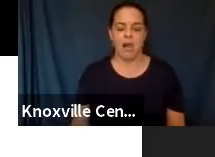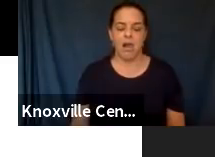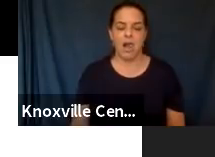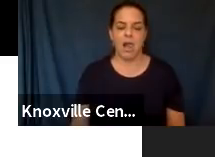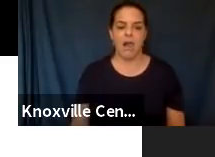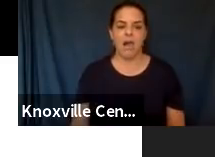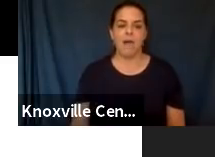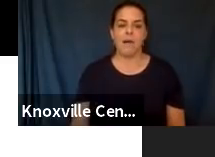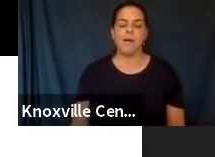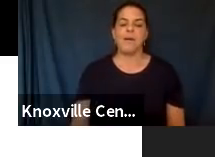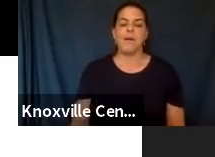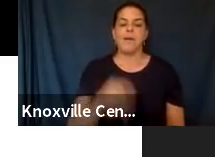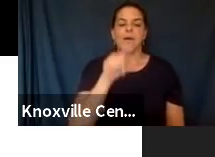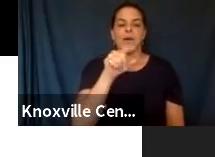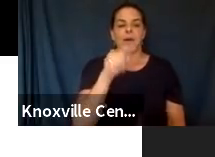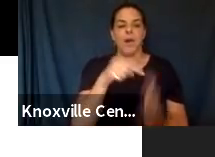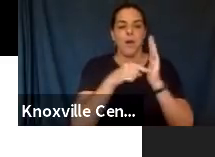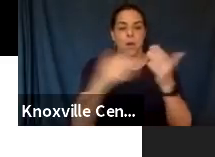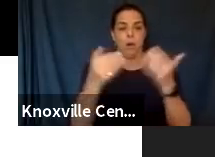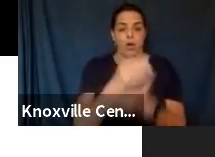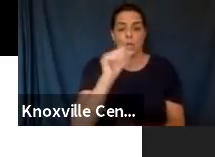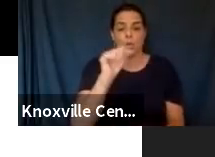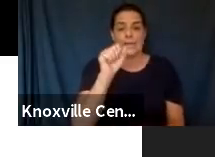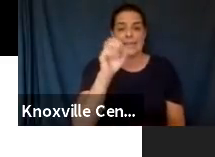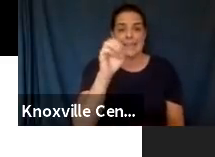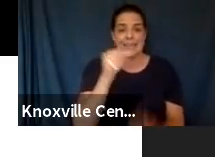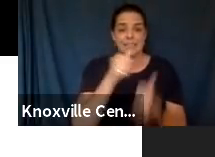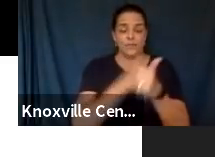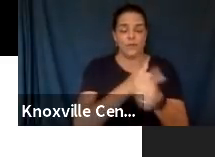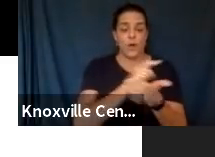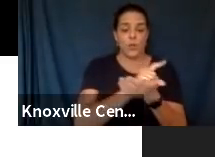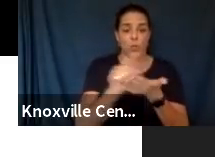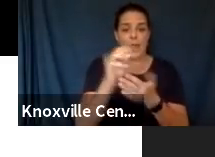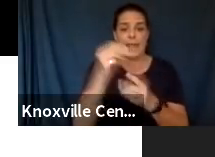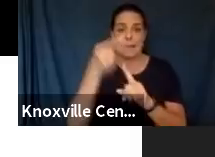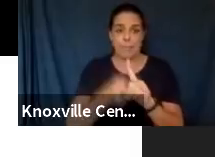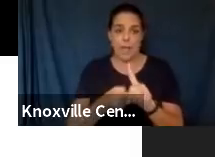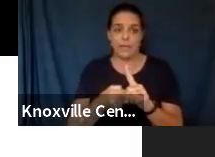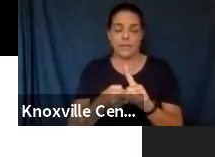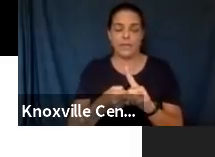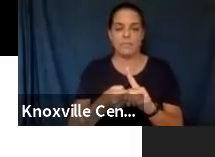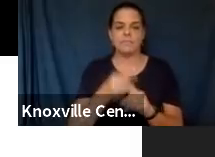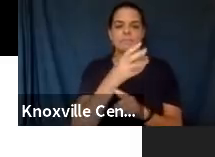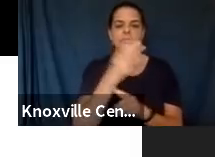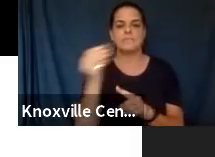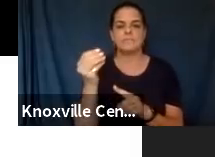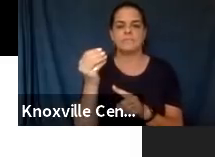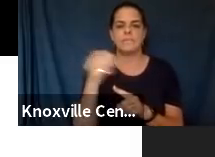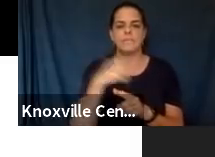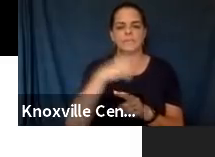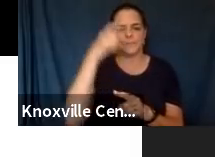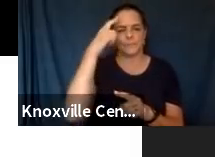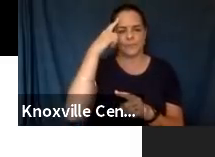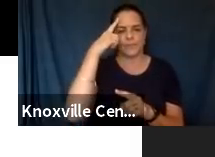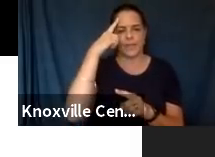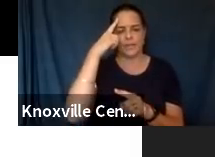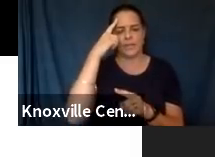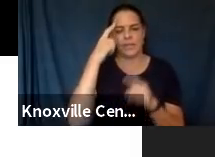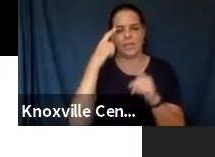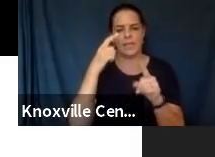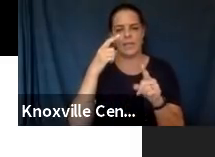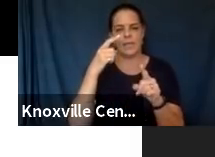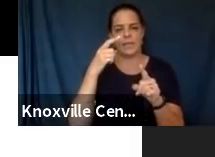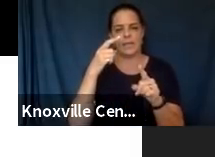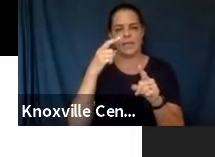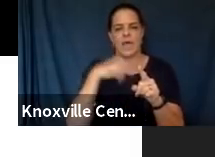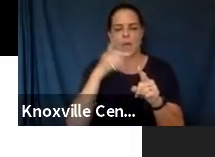So this shows the new cases by week and month. And I think the point I'll